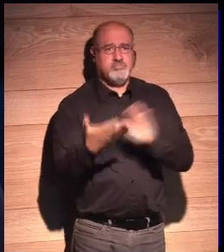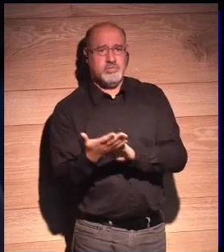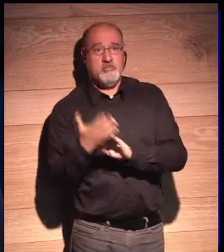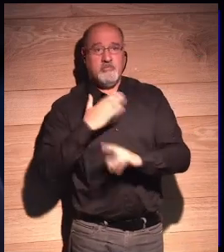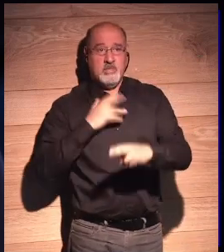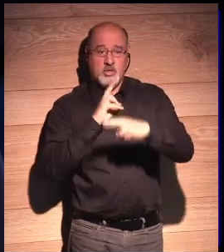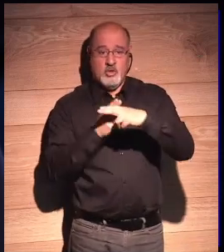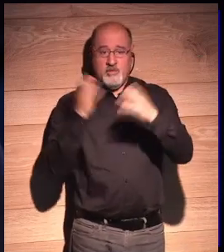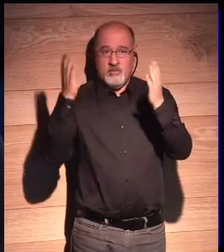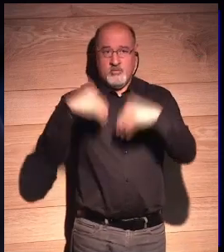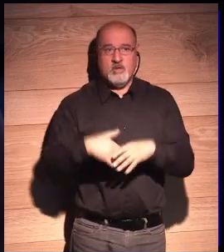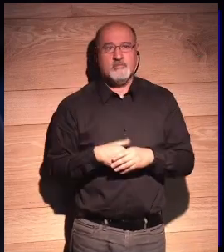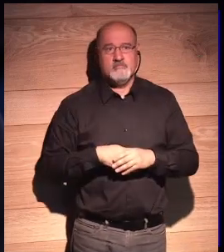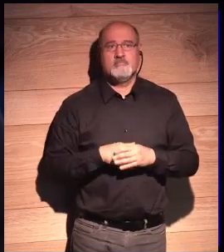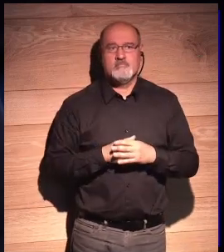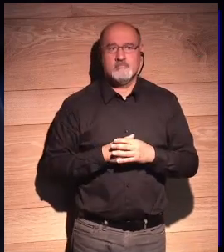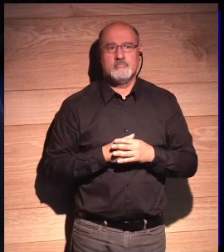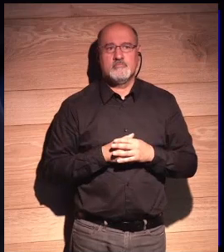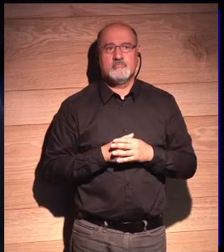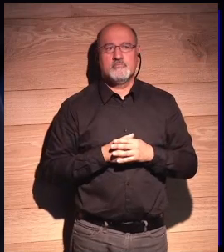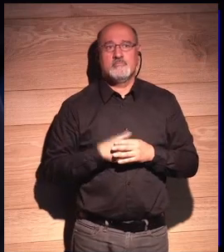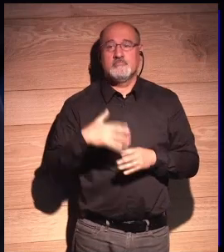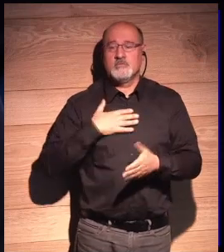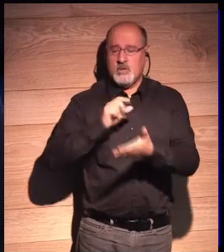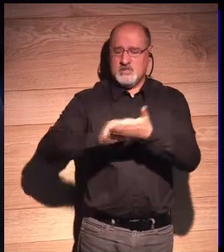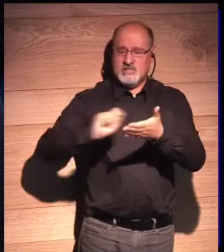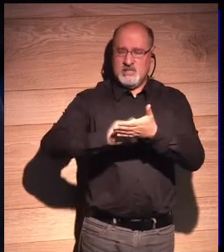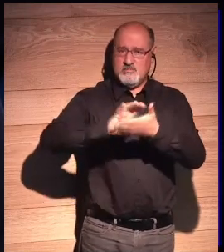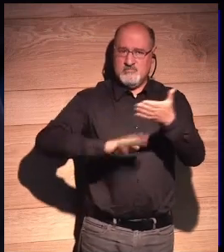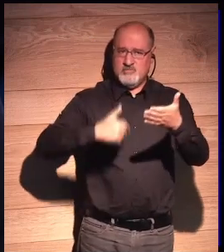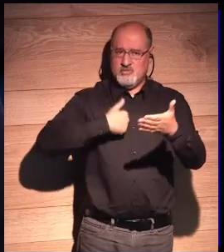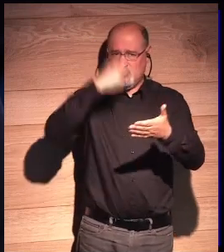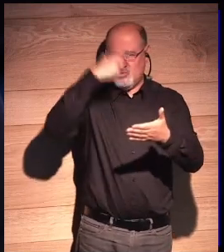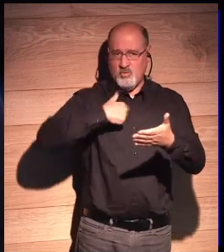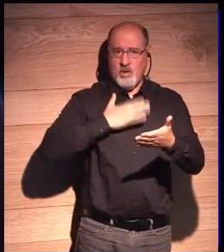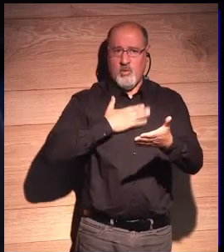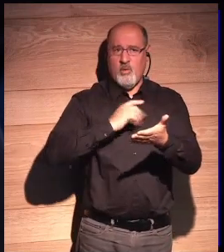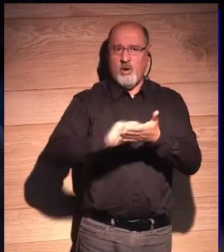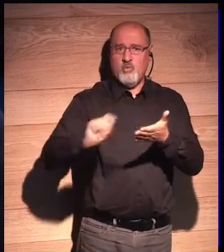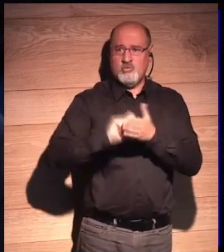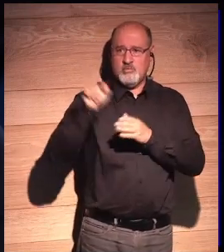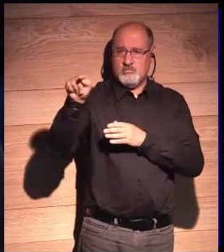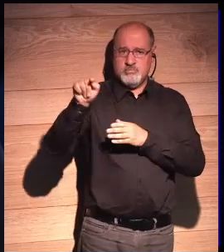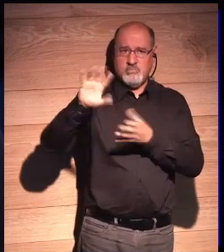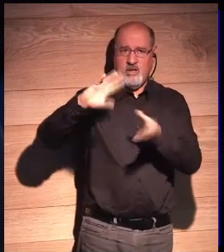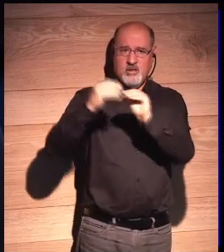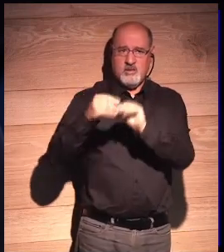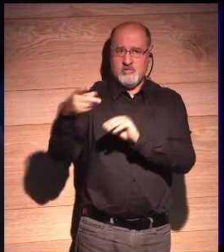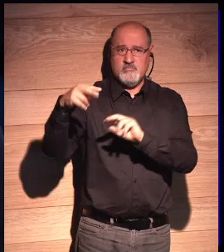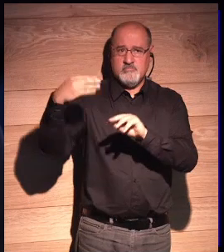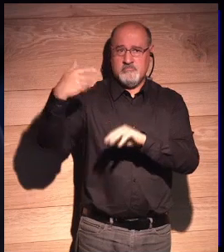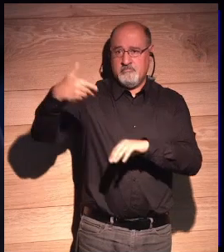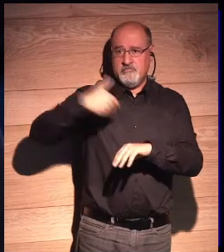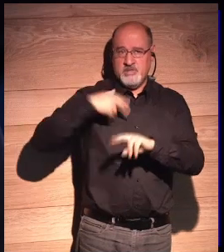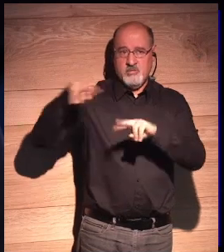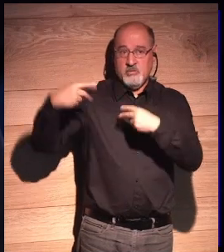like, this is literally the first I've heard of this. I have no idea what he was thinking. And then he went out of